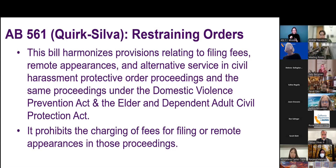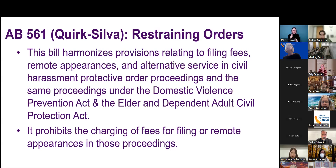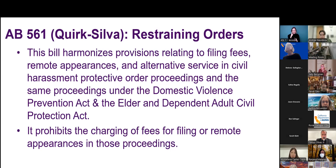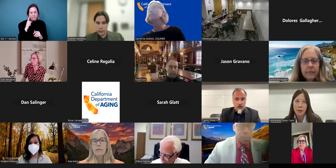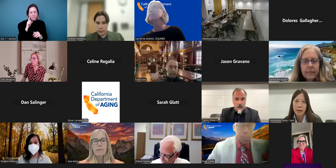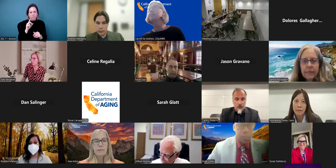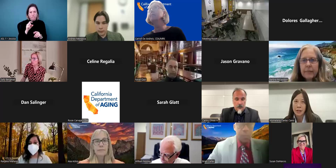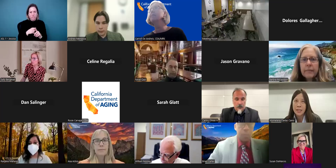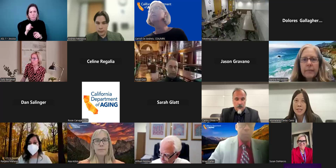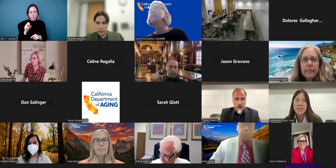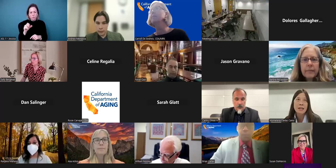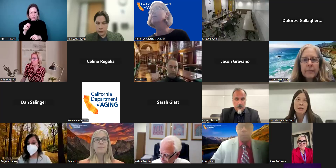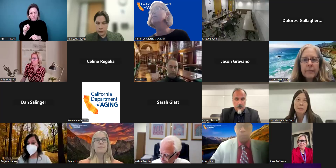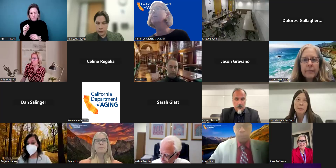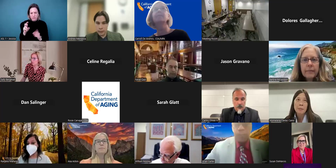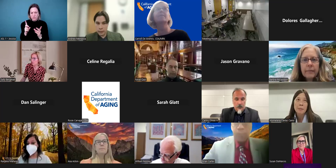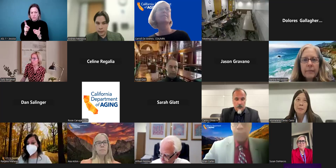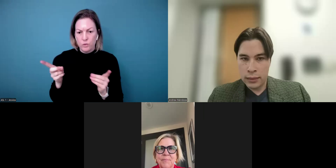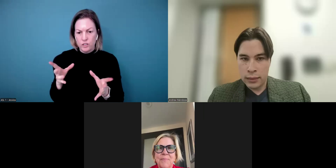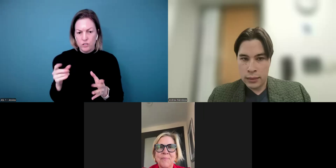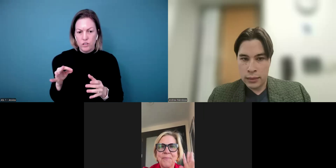of the California Department of Aging.